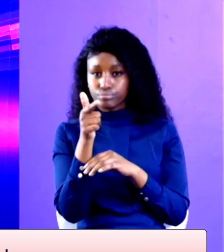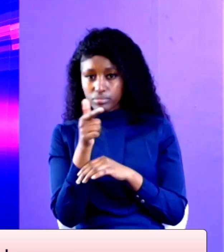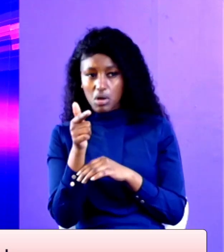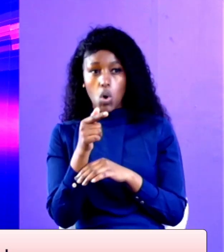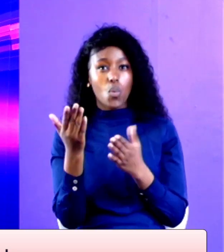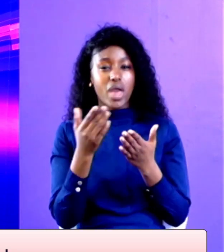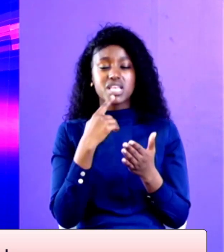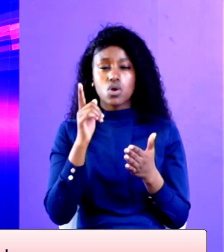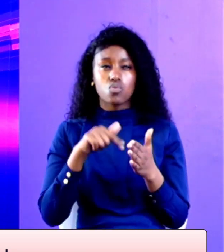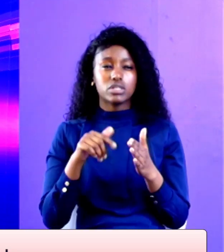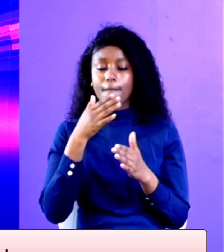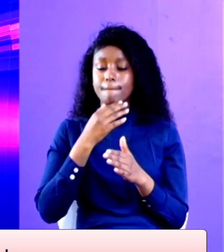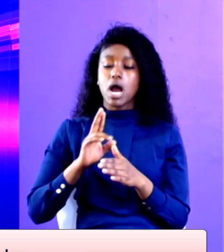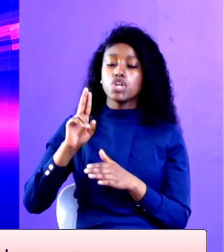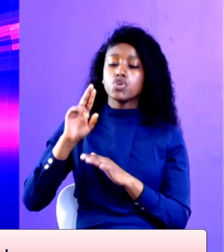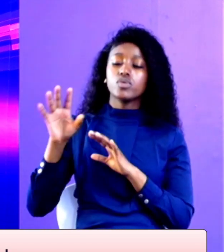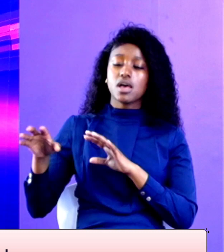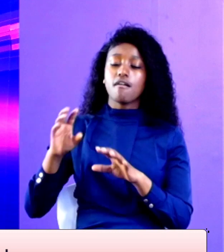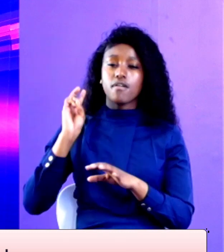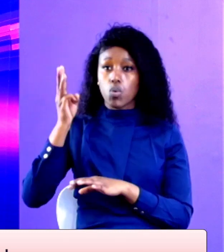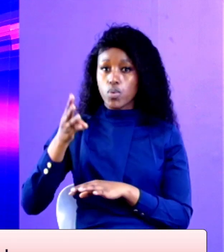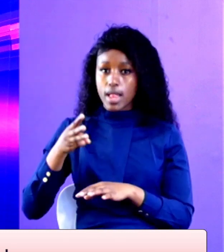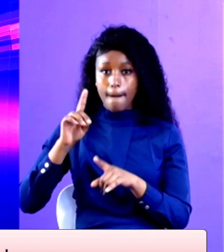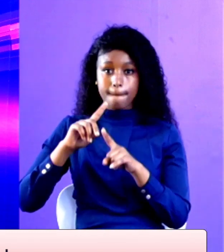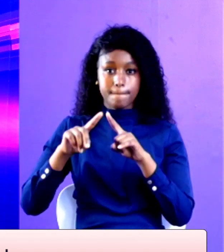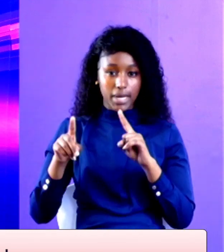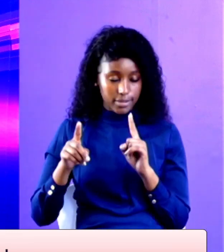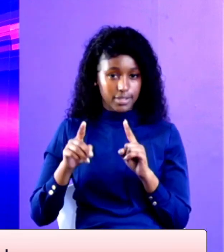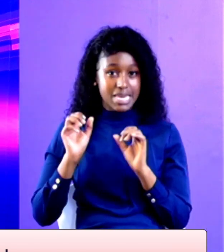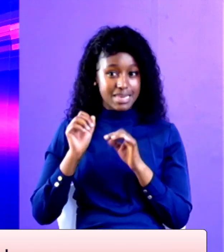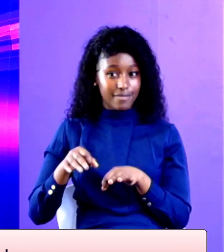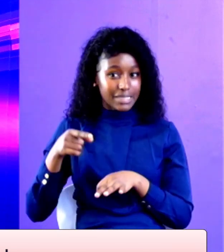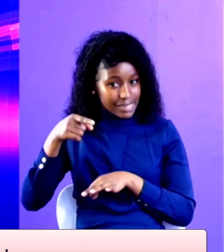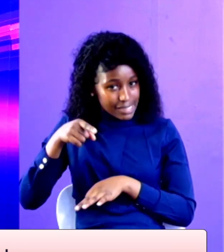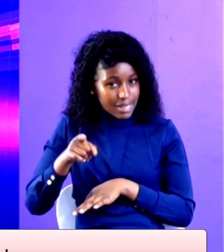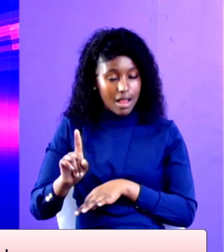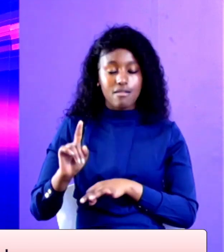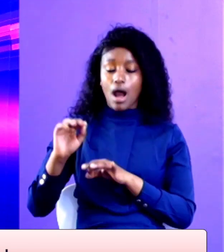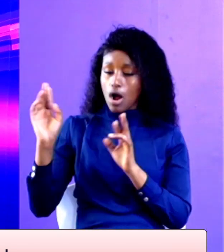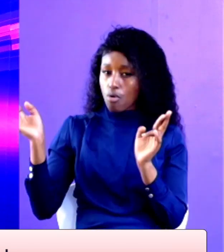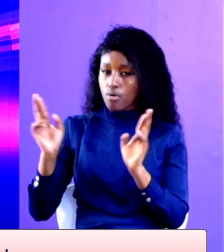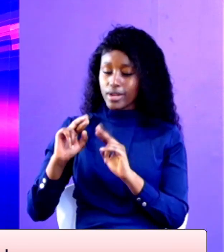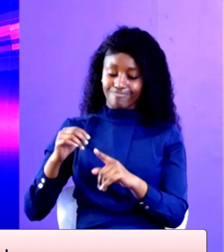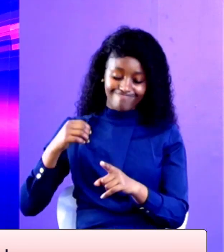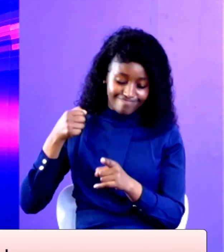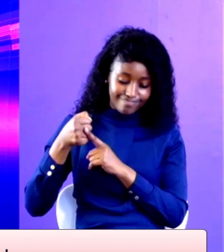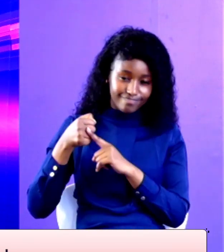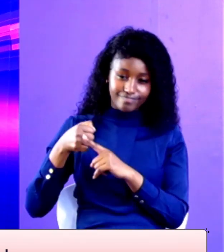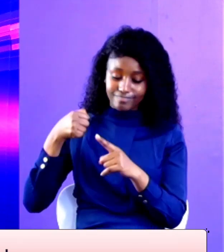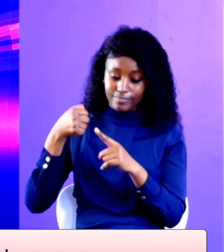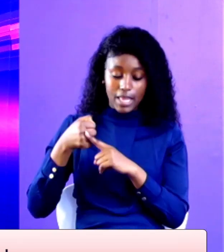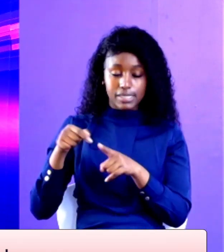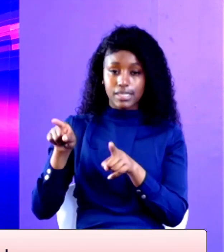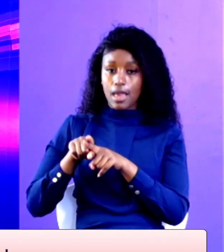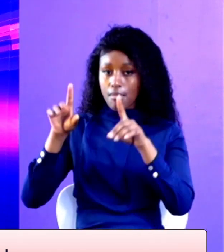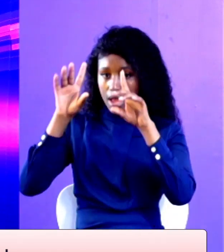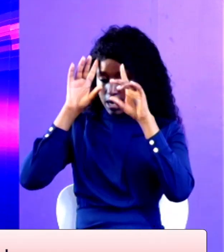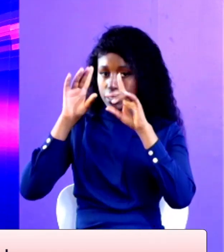suffer, but I think if he retains and just decide this is